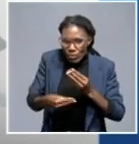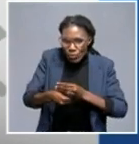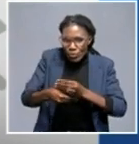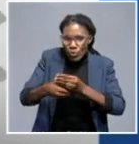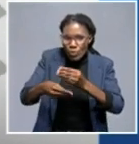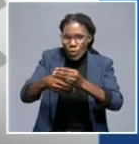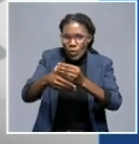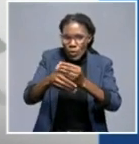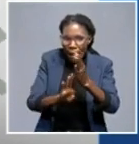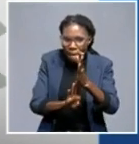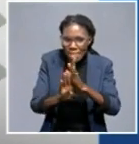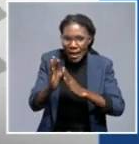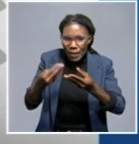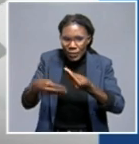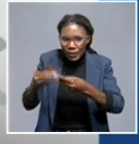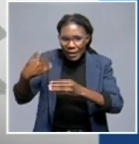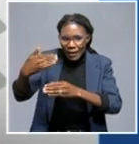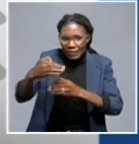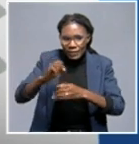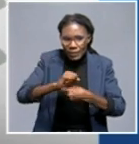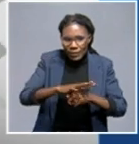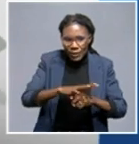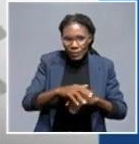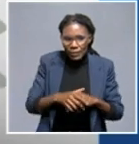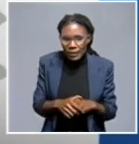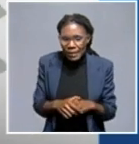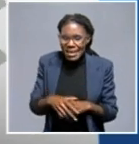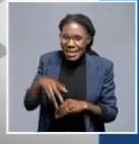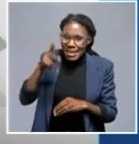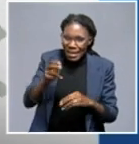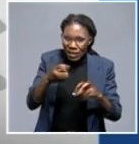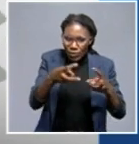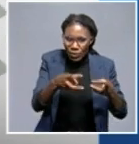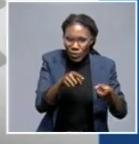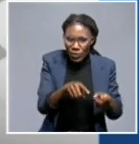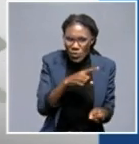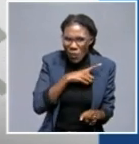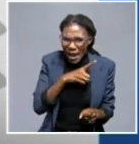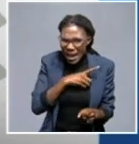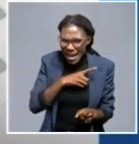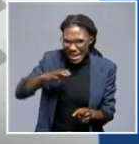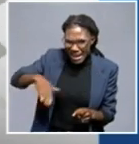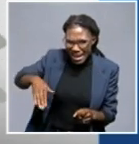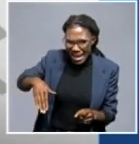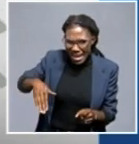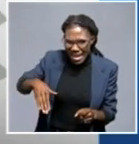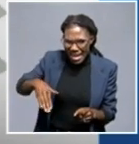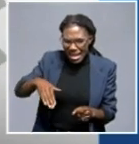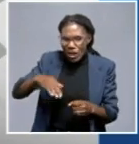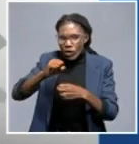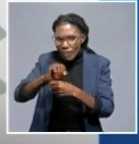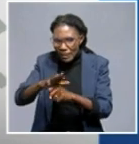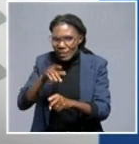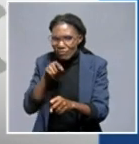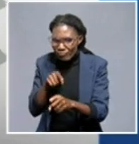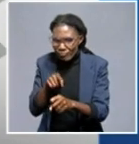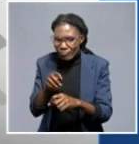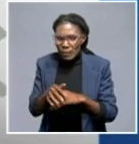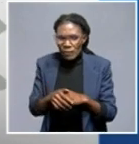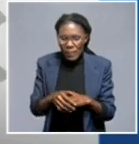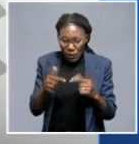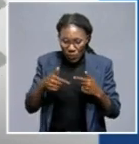economic recovery. Finally, this session was delayed by COVID, so we are pleased that we are